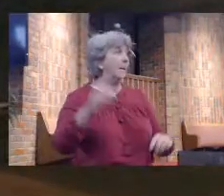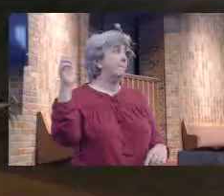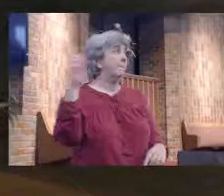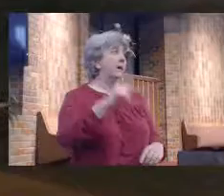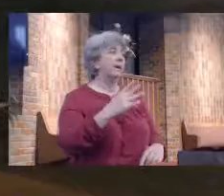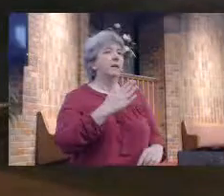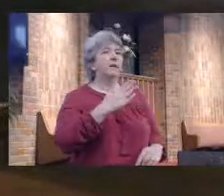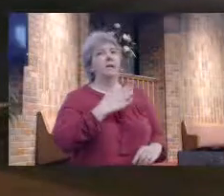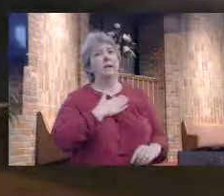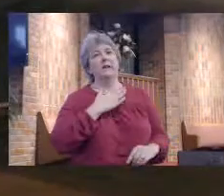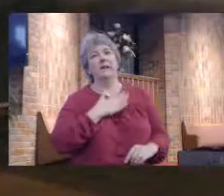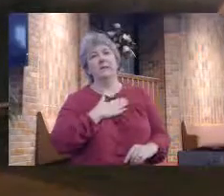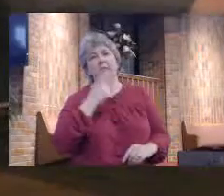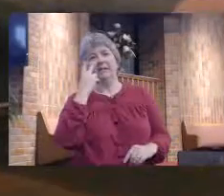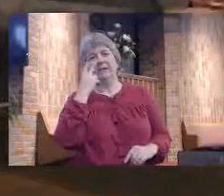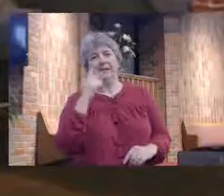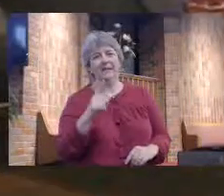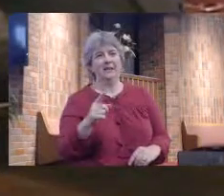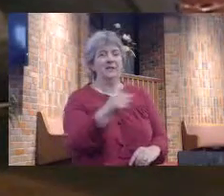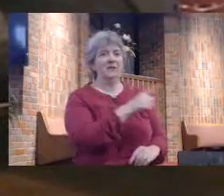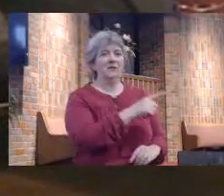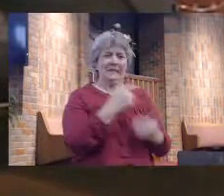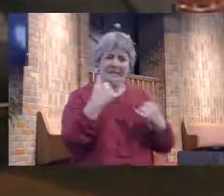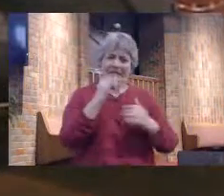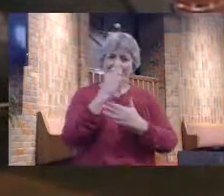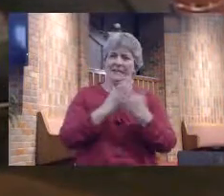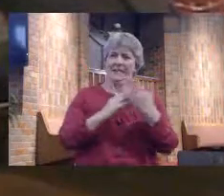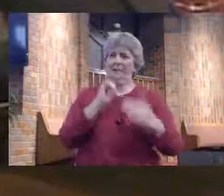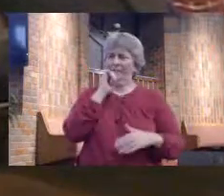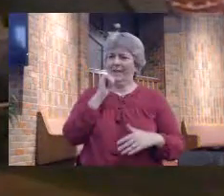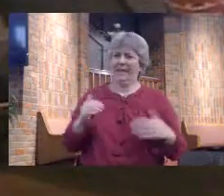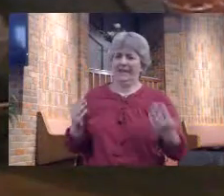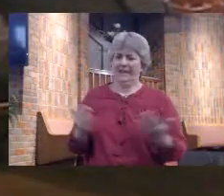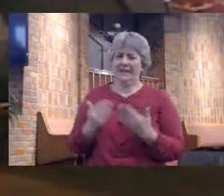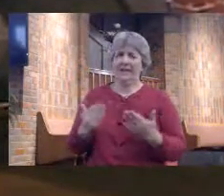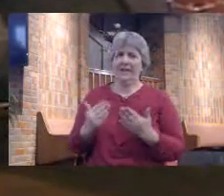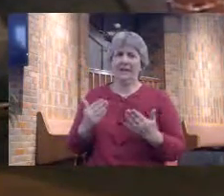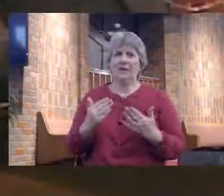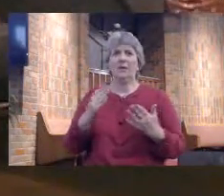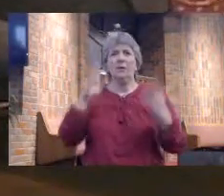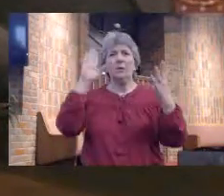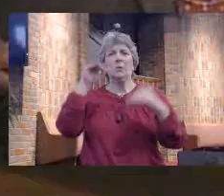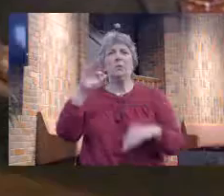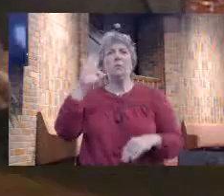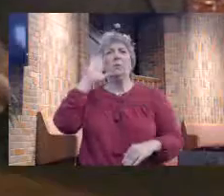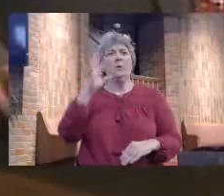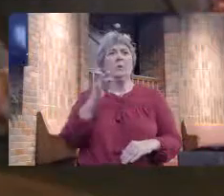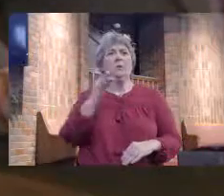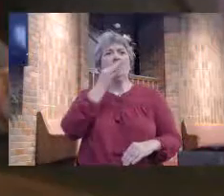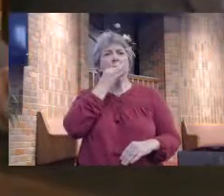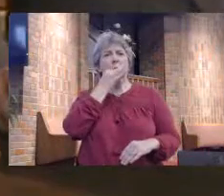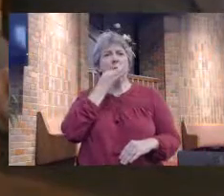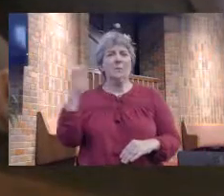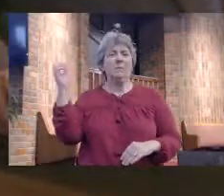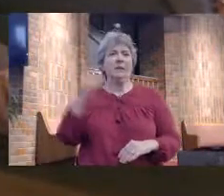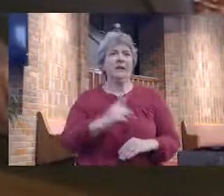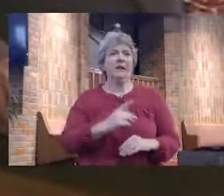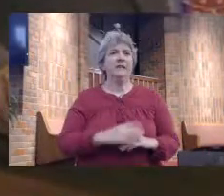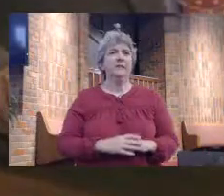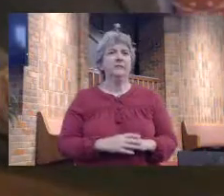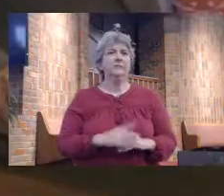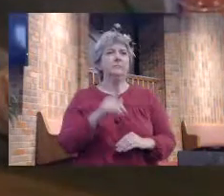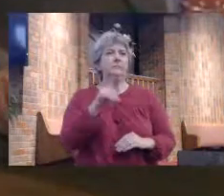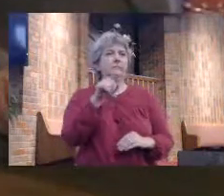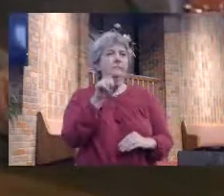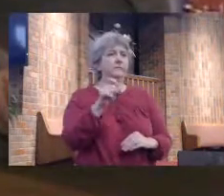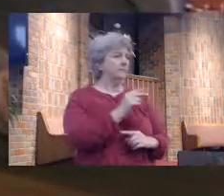back. And we still have some who aren't with us, and we hope that they will soon be back out and about. Look around your place.